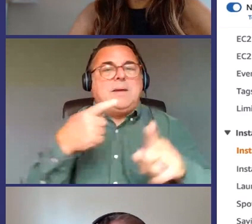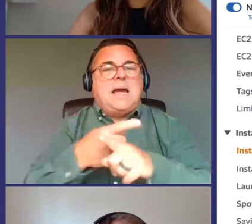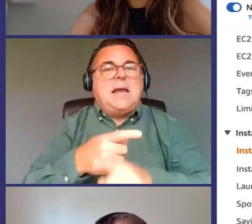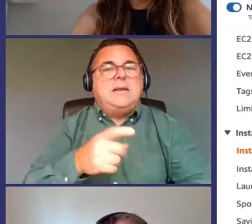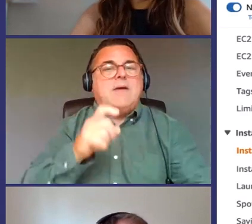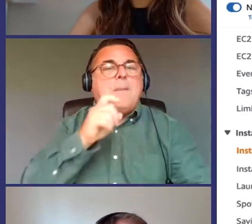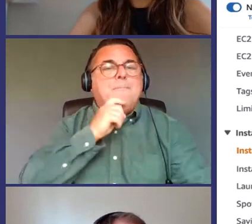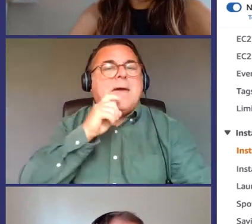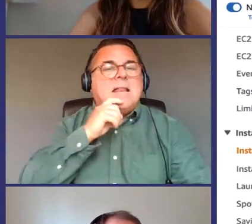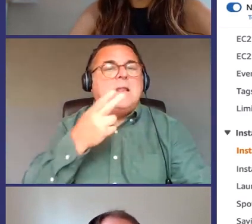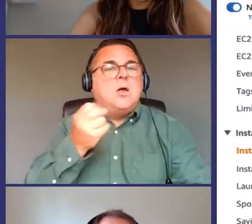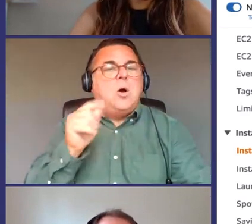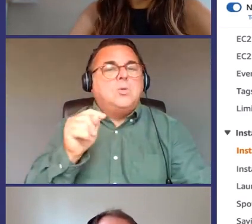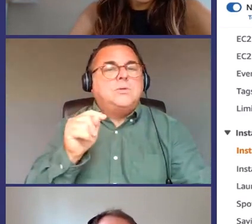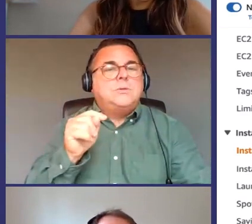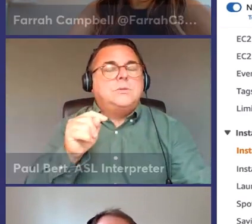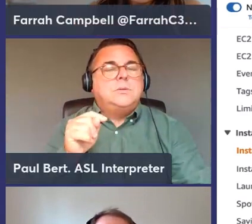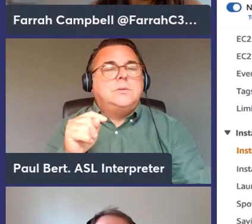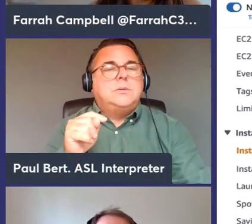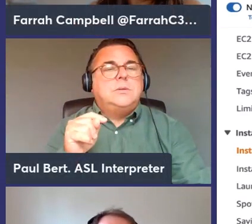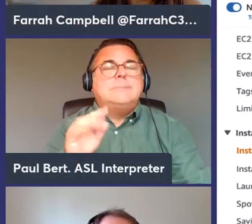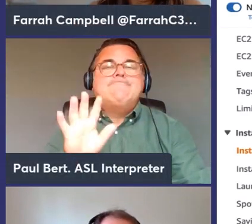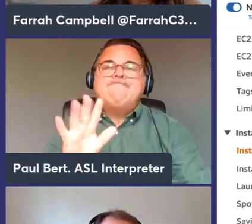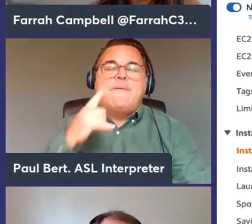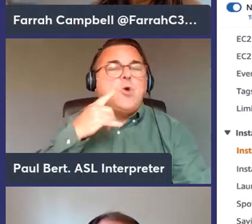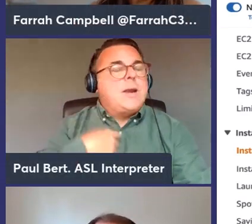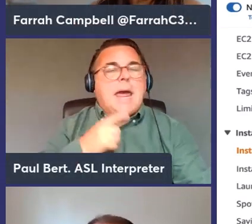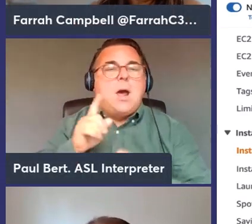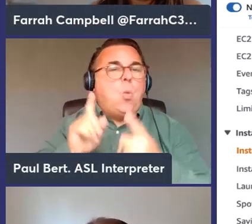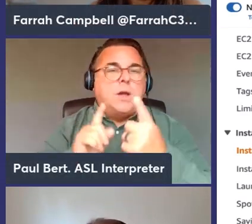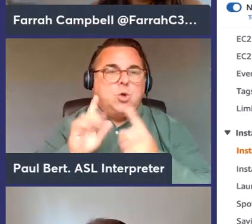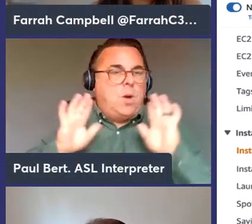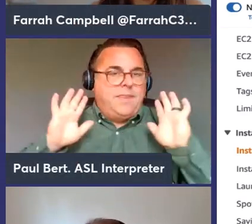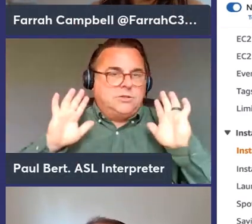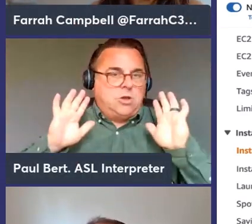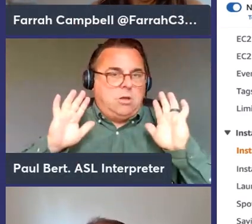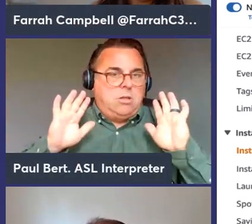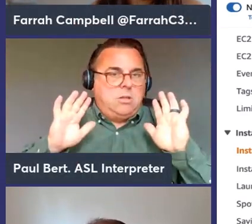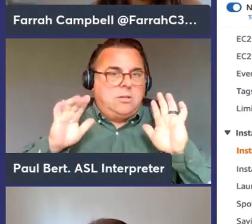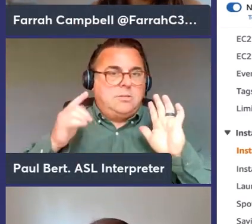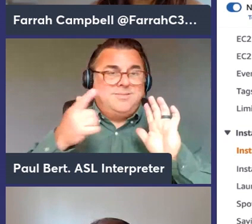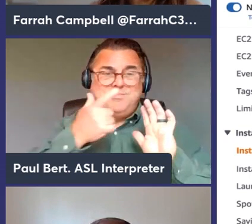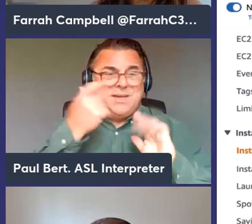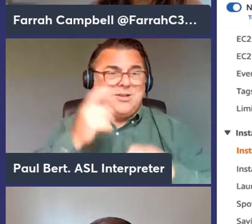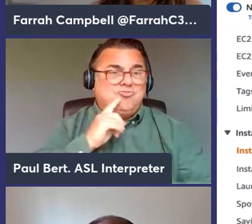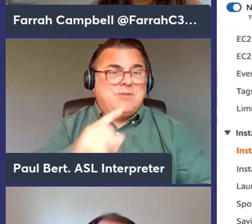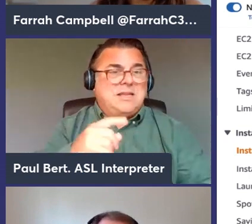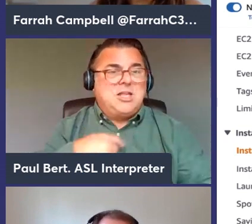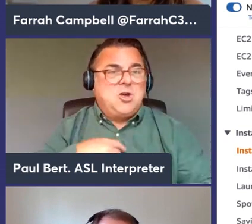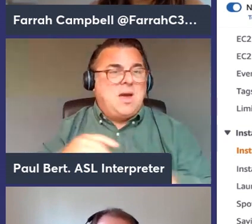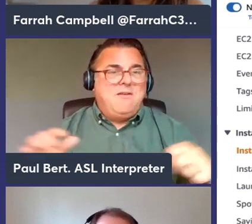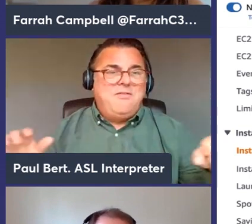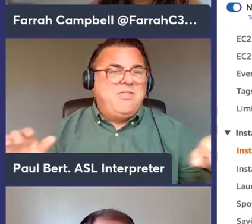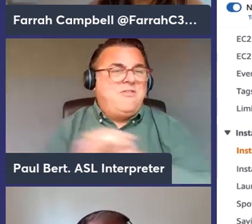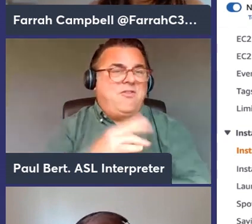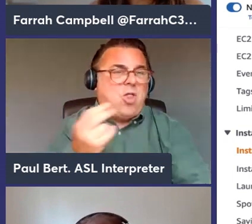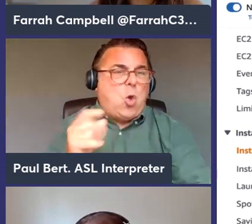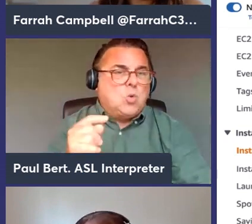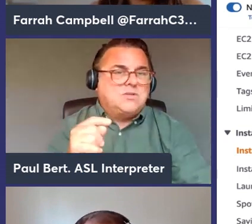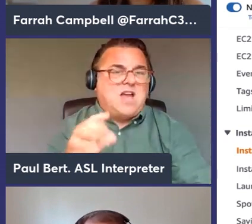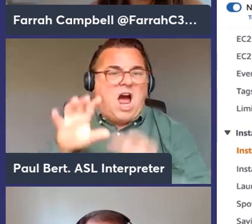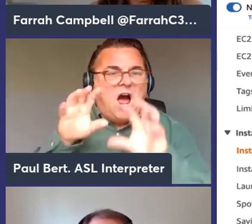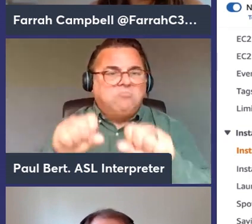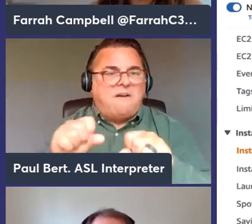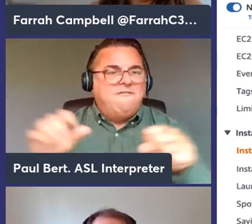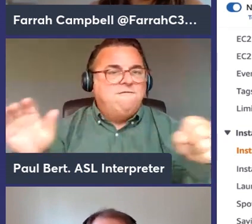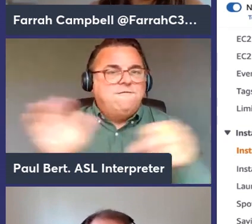question, Ricardo. At this point, it is a one-to-one relationship because you are getting the full bare metal host. So you were getting the entire